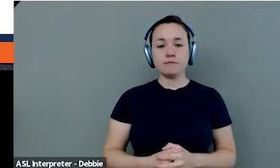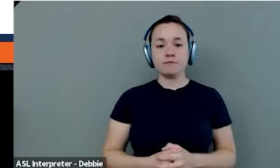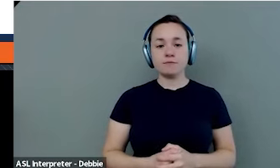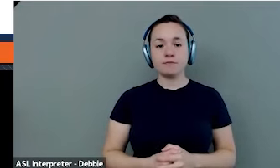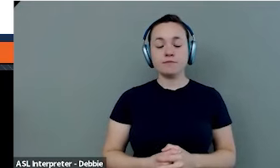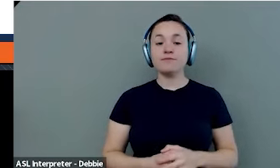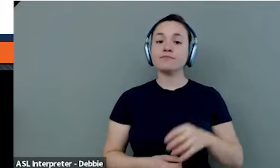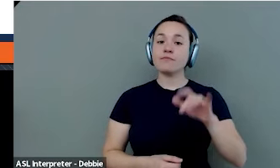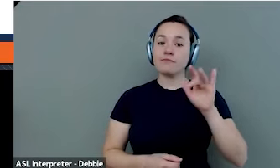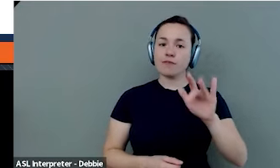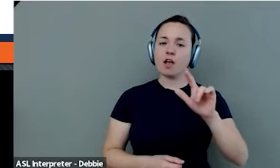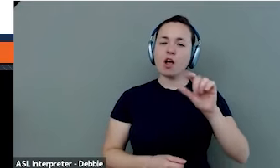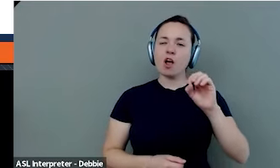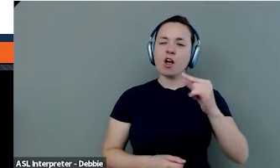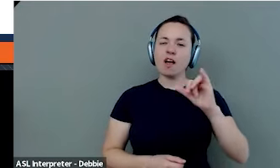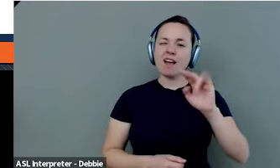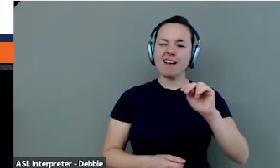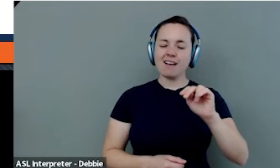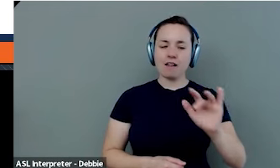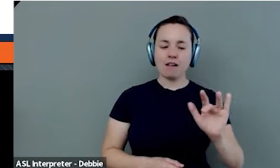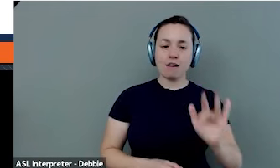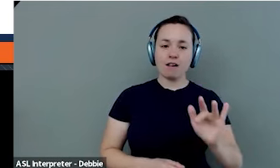Click the Login button to continue.